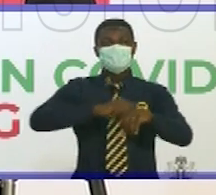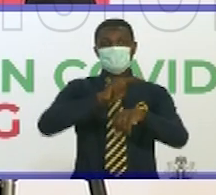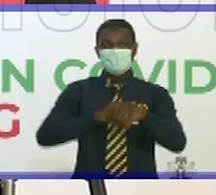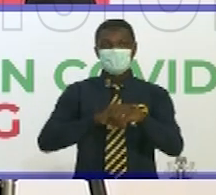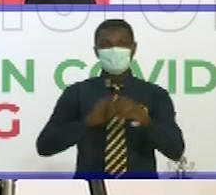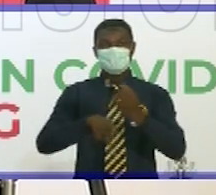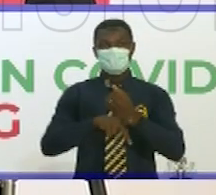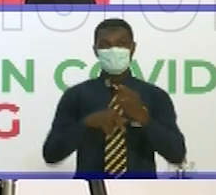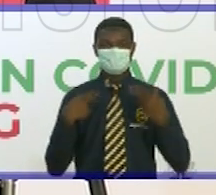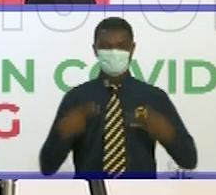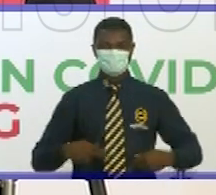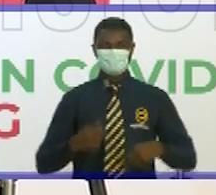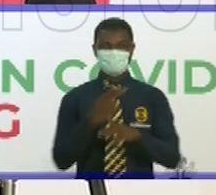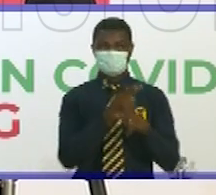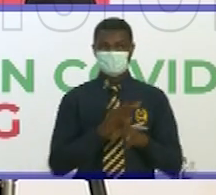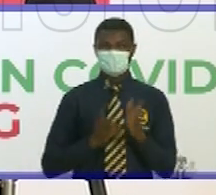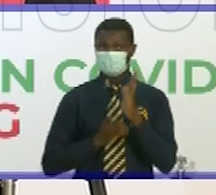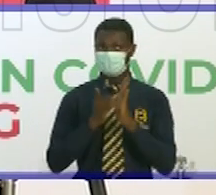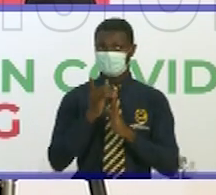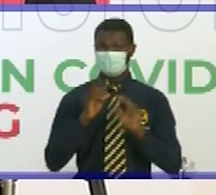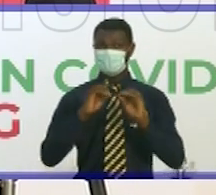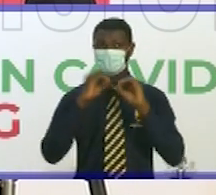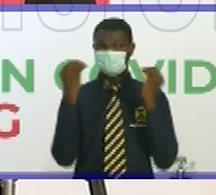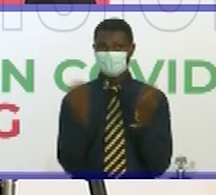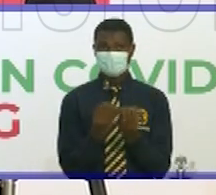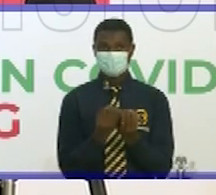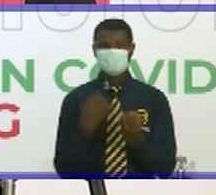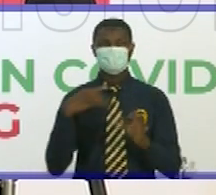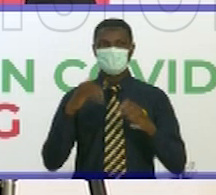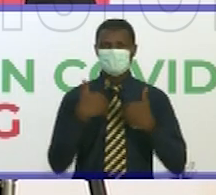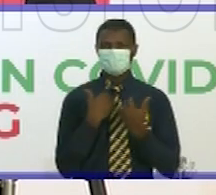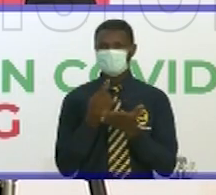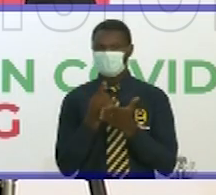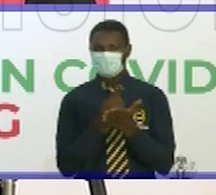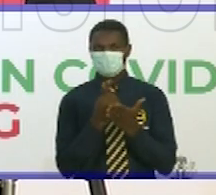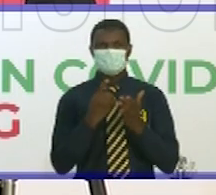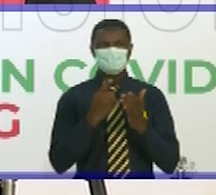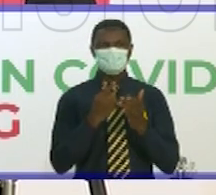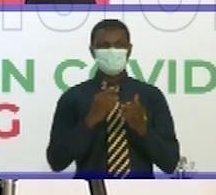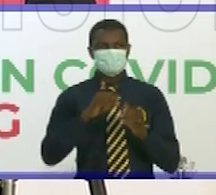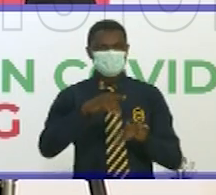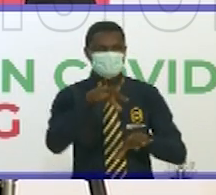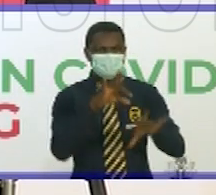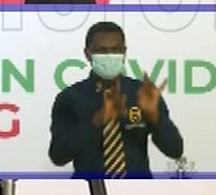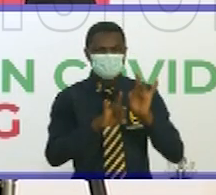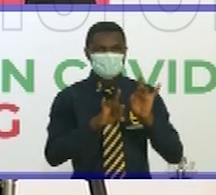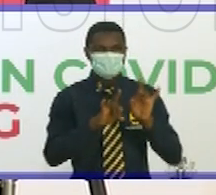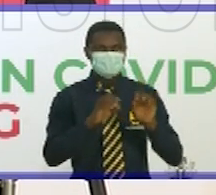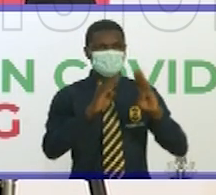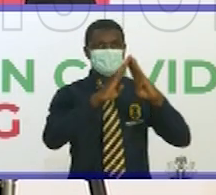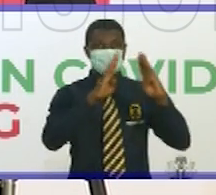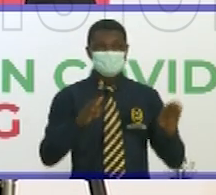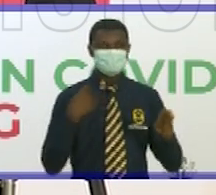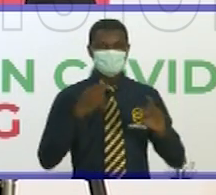Agency, where we will be identifying buildings that can be converted into community support centers in relation to